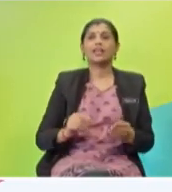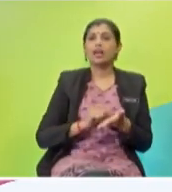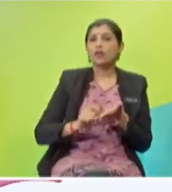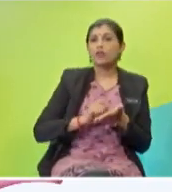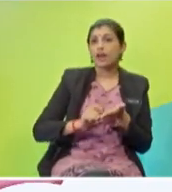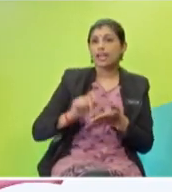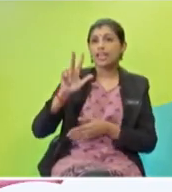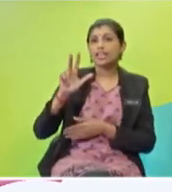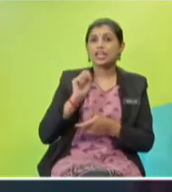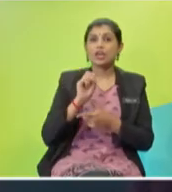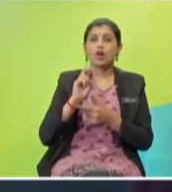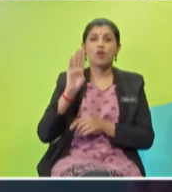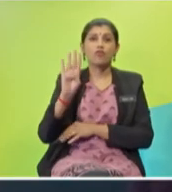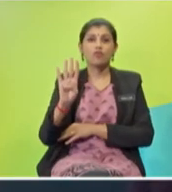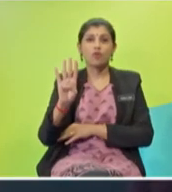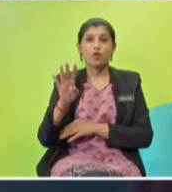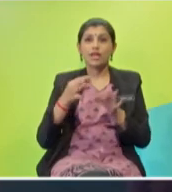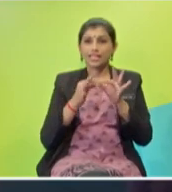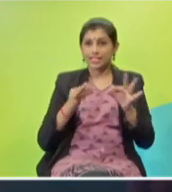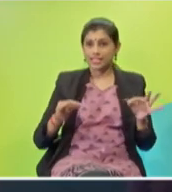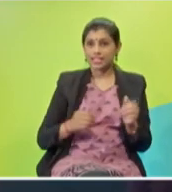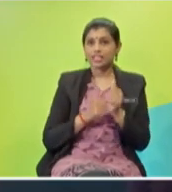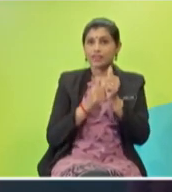pictures. Okay.